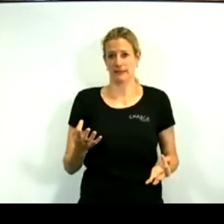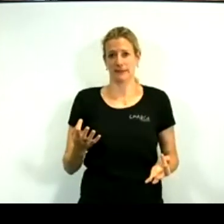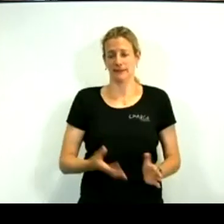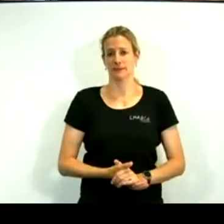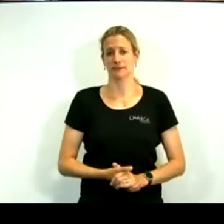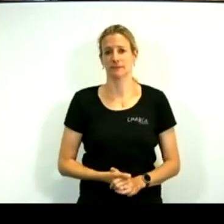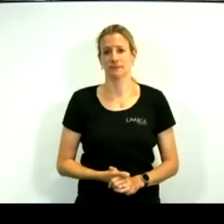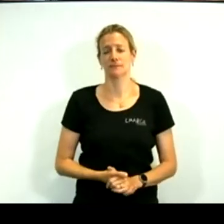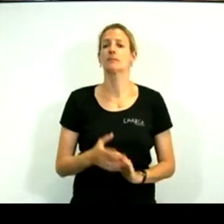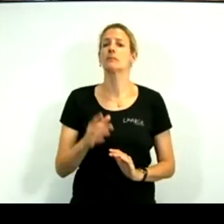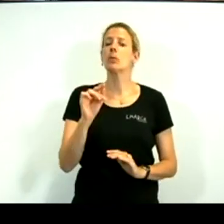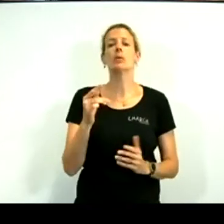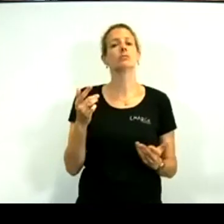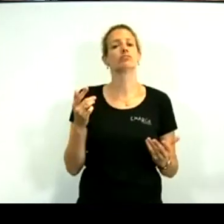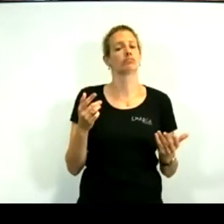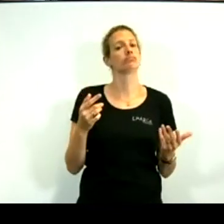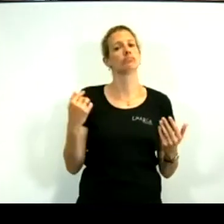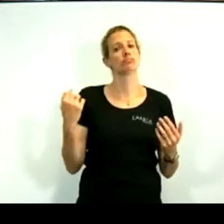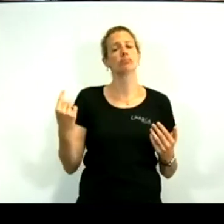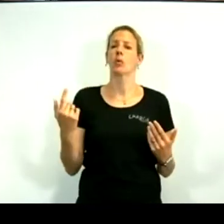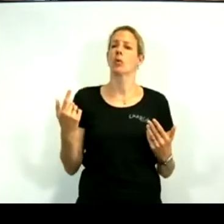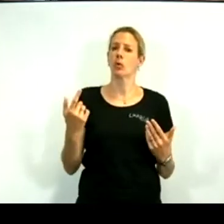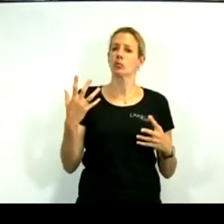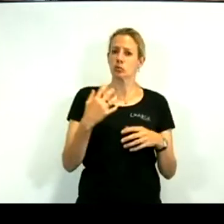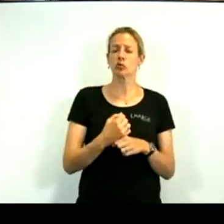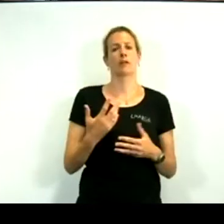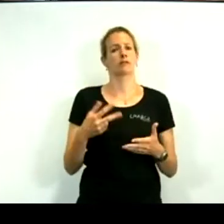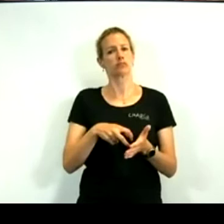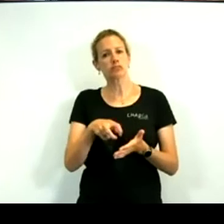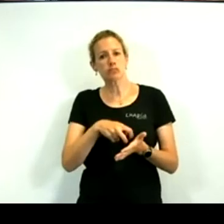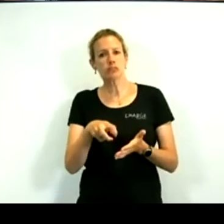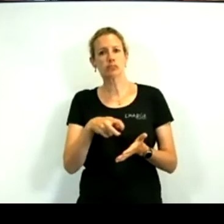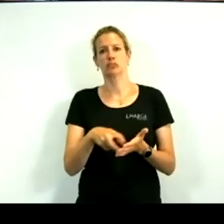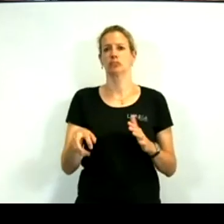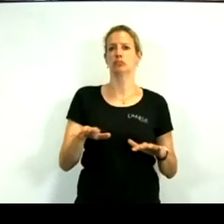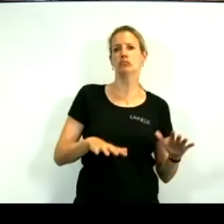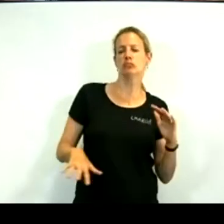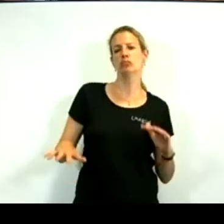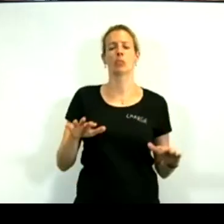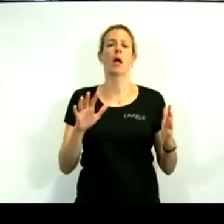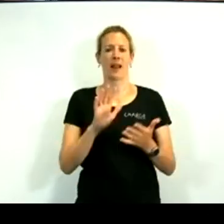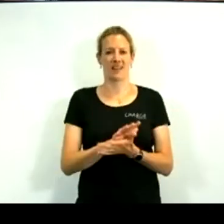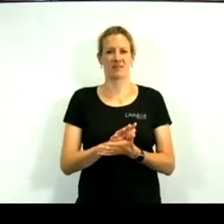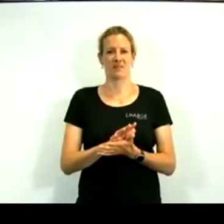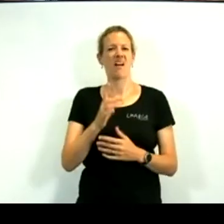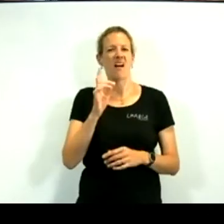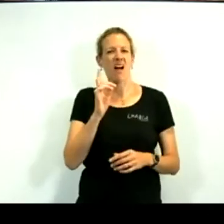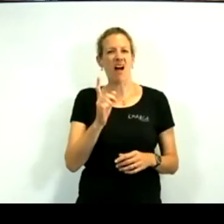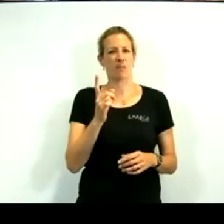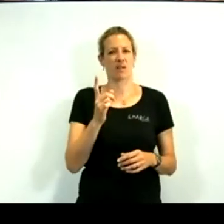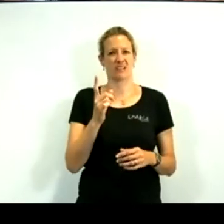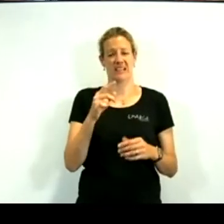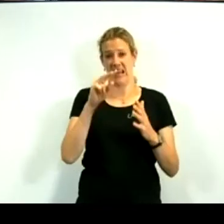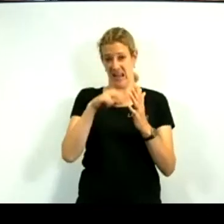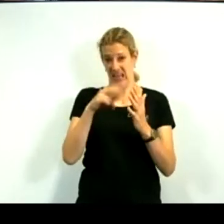with mobility. And they might move around in the world very effectively, but they probably won't be able to read.